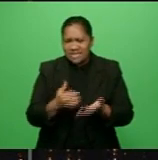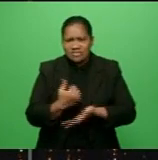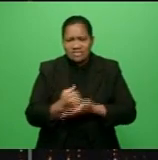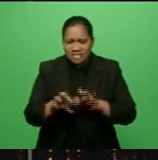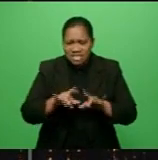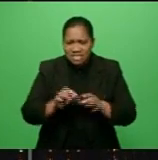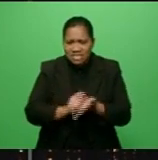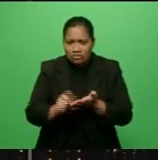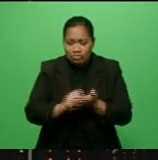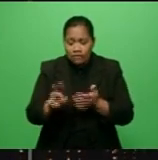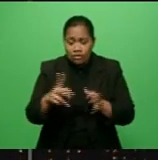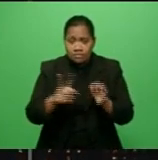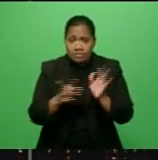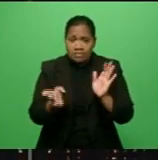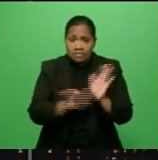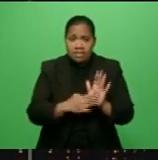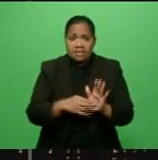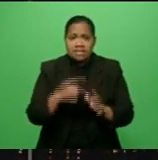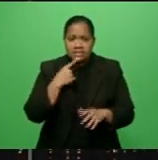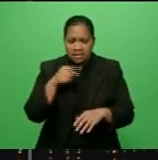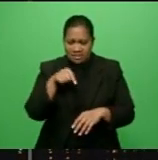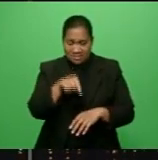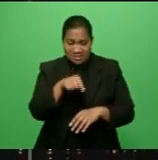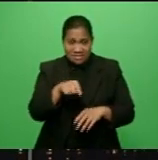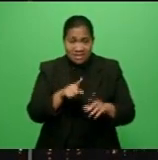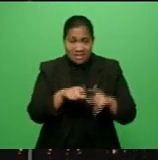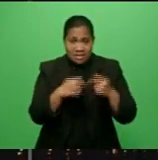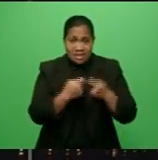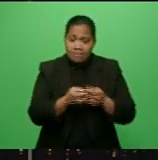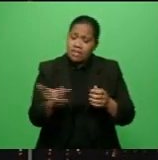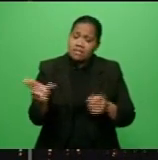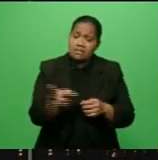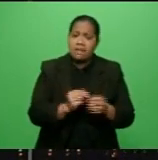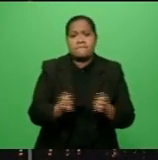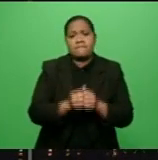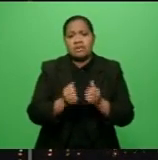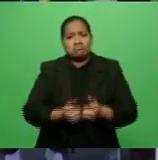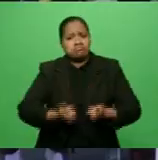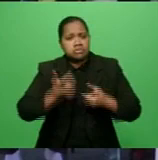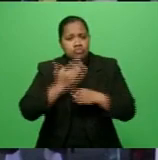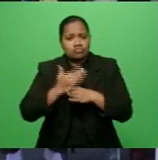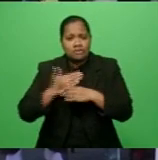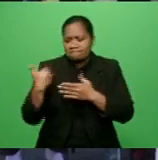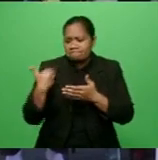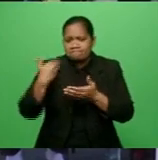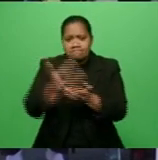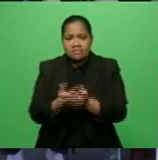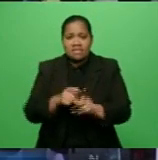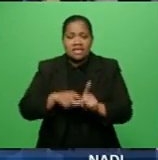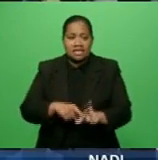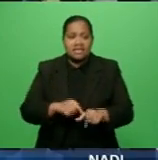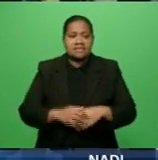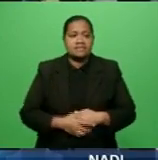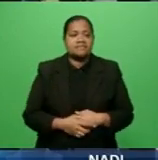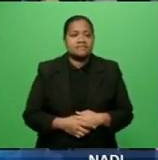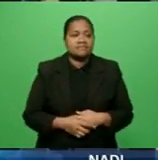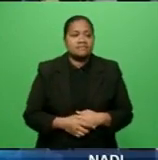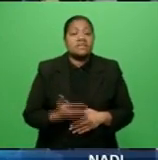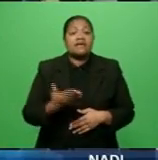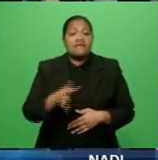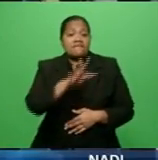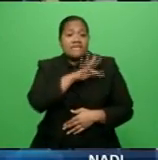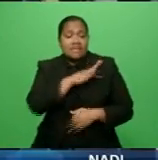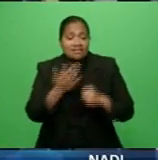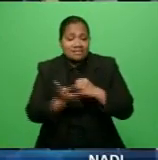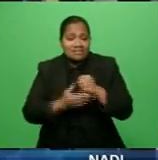has done tremendous work over many years. Felipe Naikaso has more. The faith-based